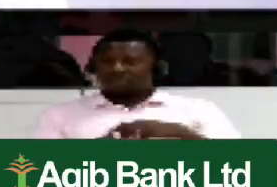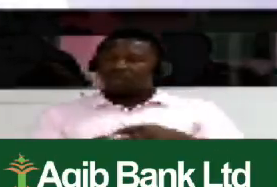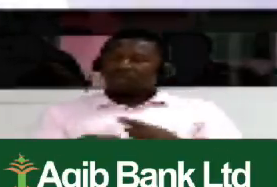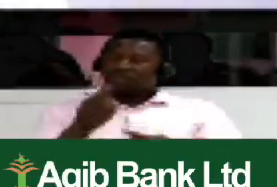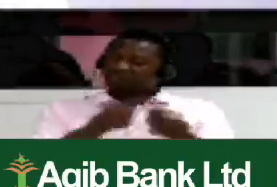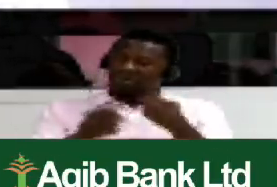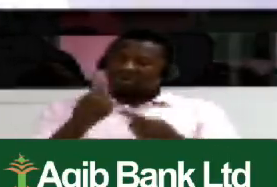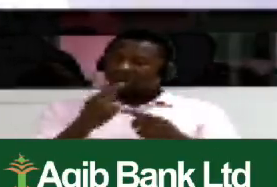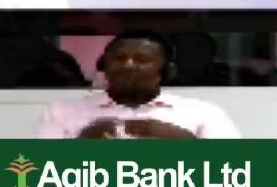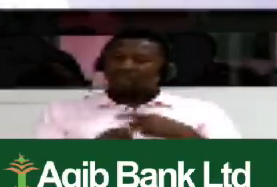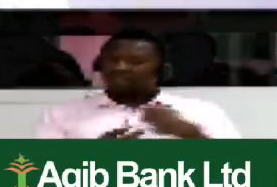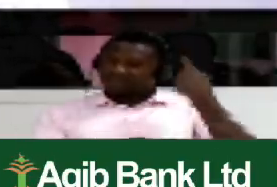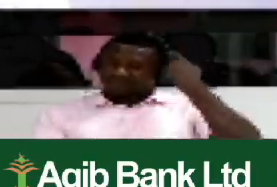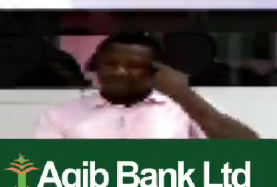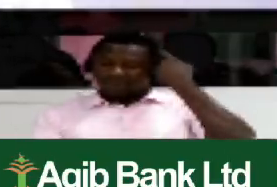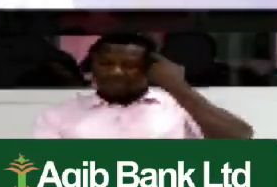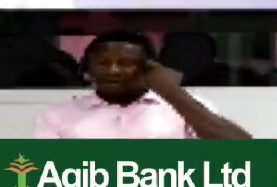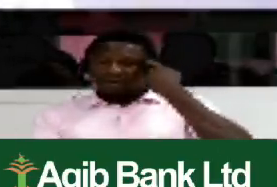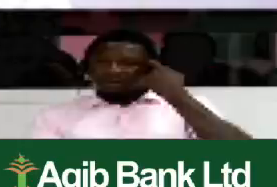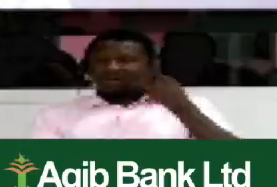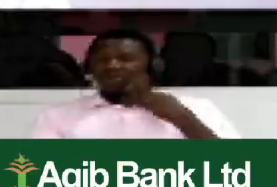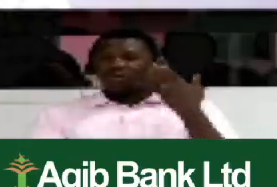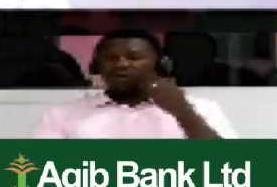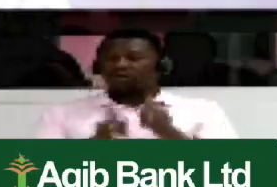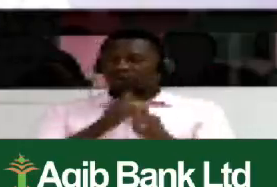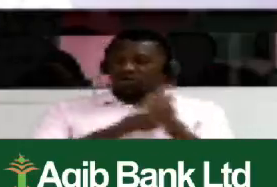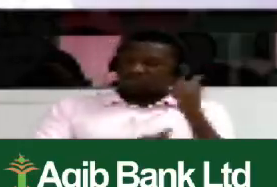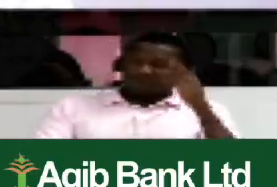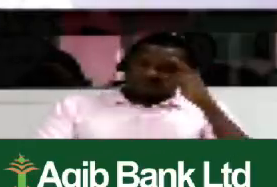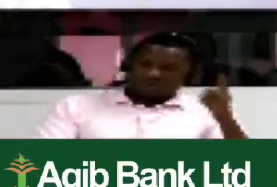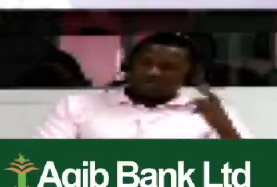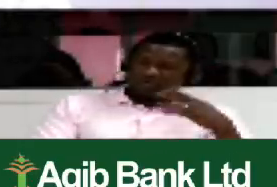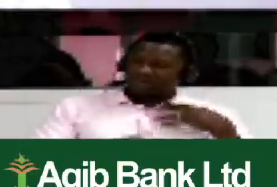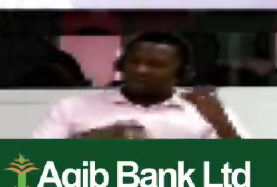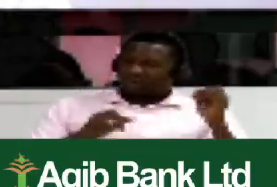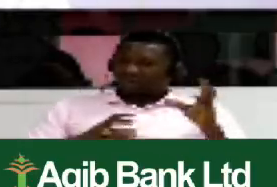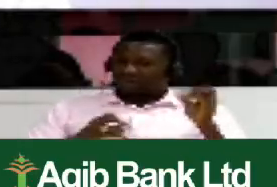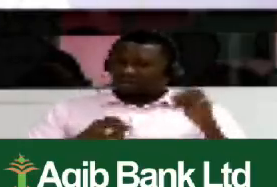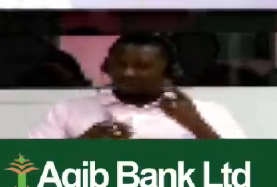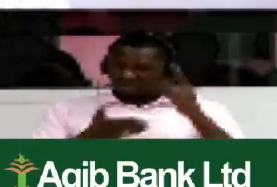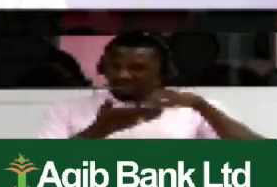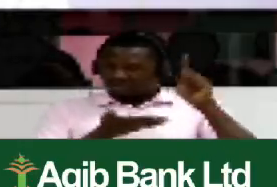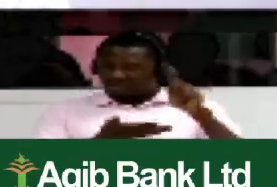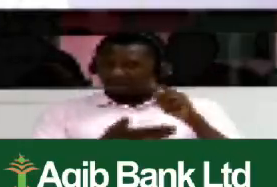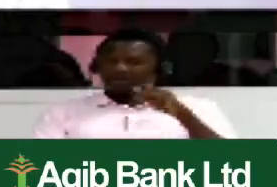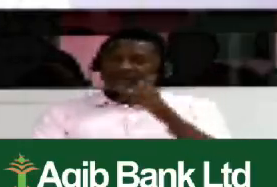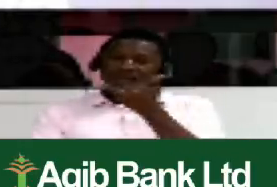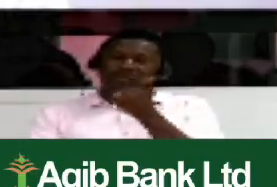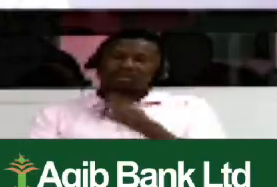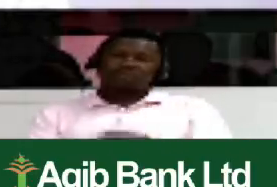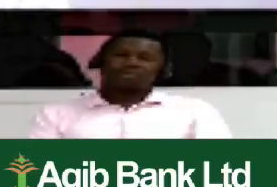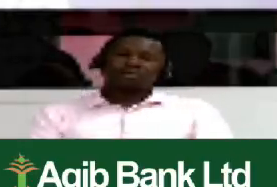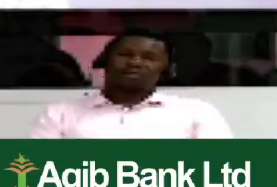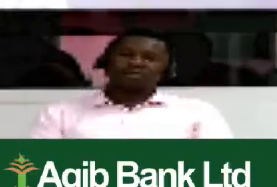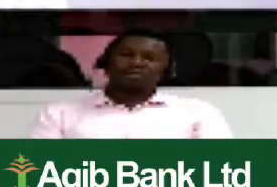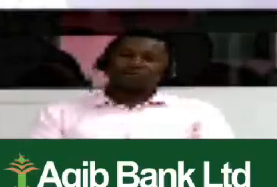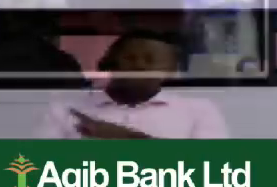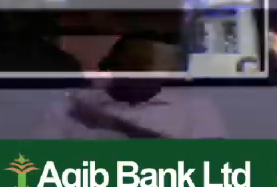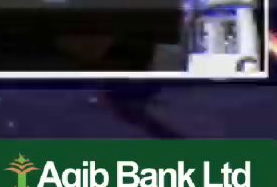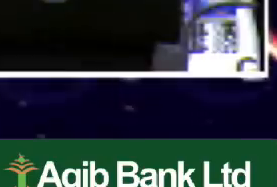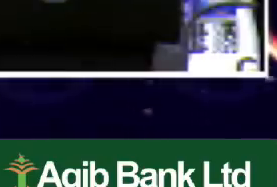head. And that when he was at home, he was in pain. Is that correct? Yeah. Did they tell you anything